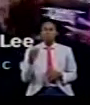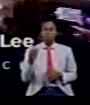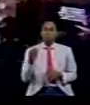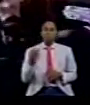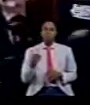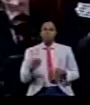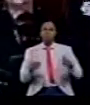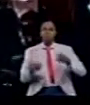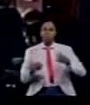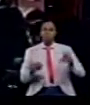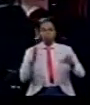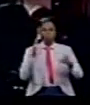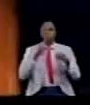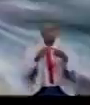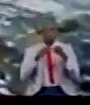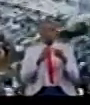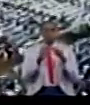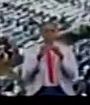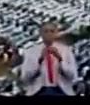night,